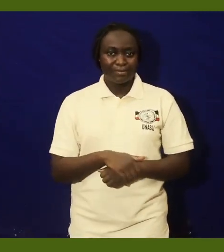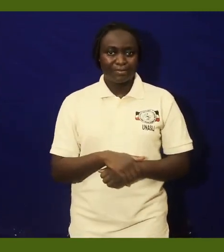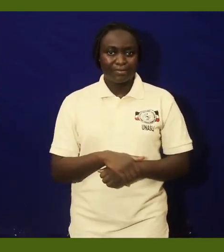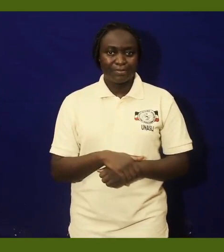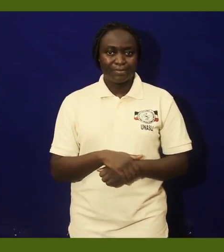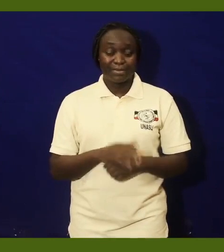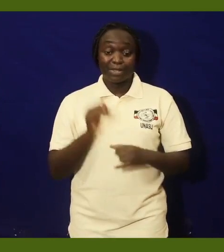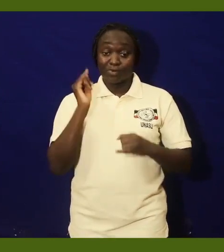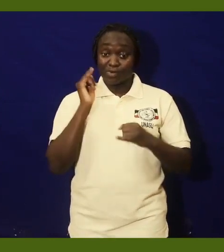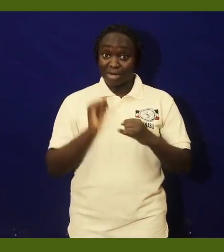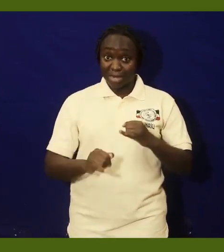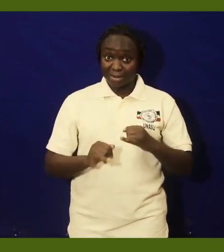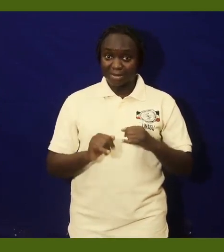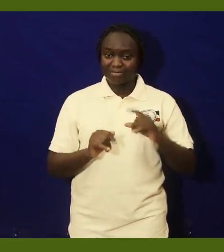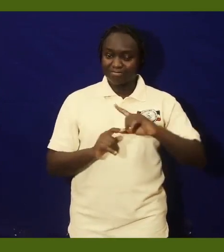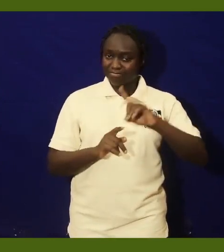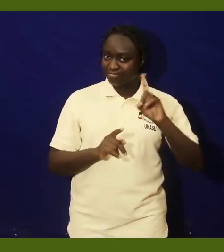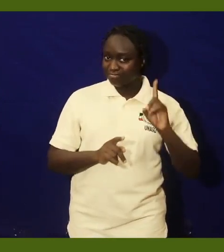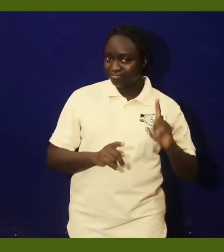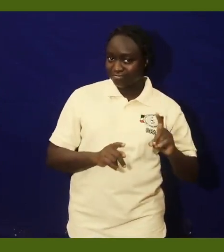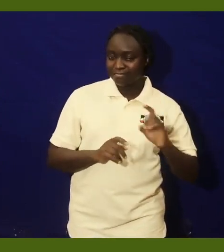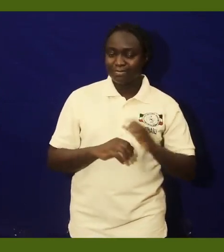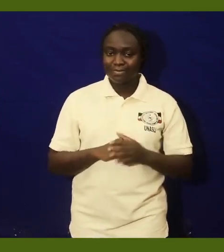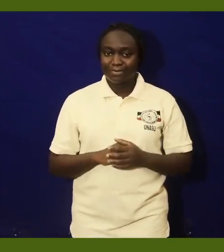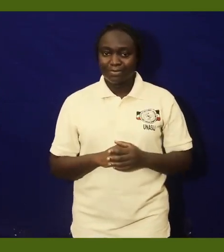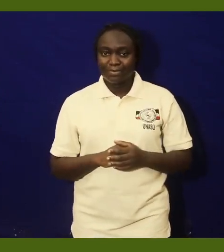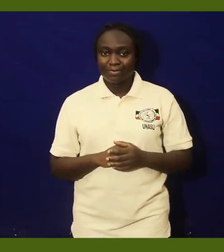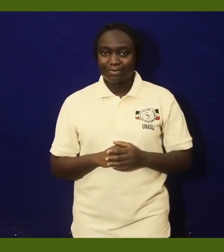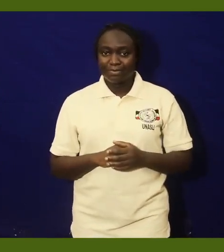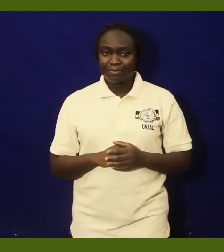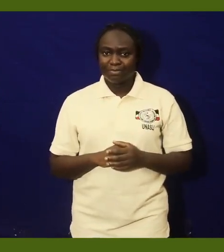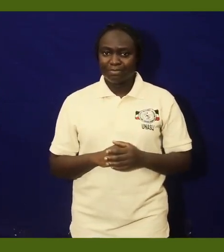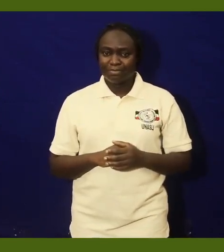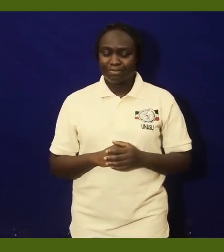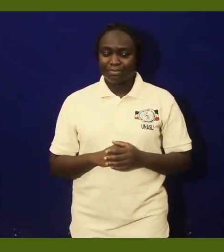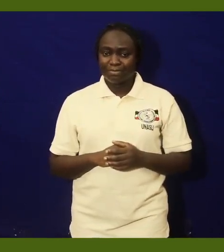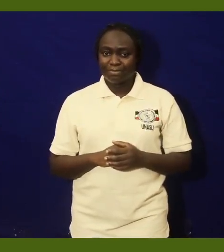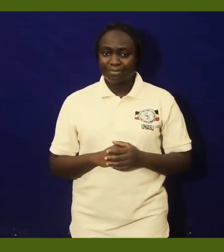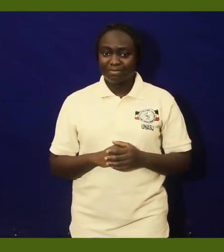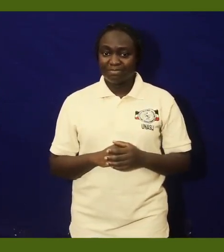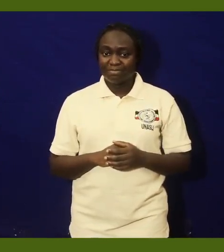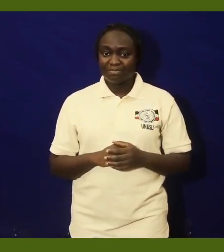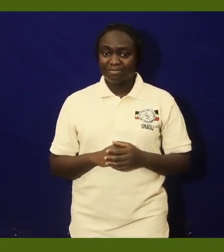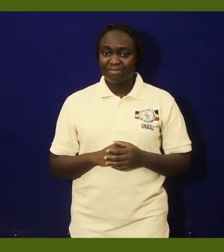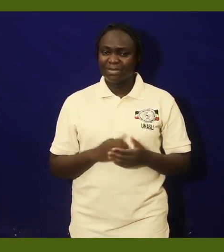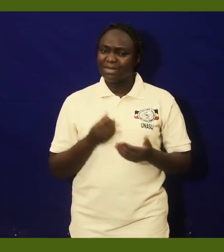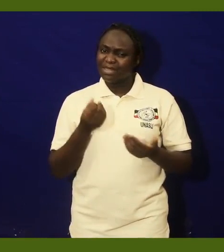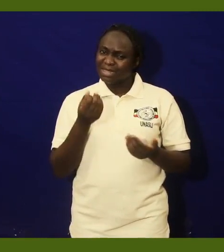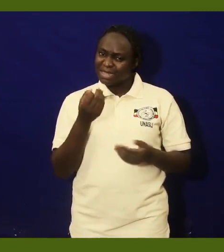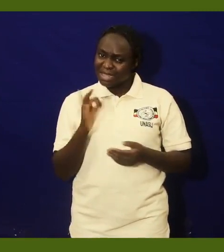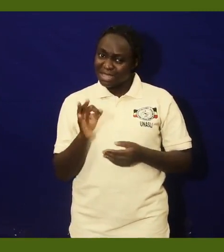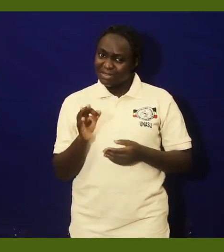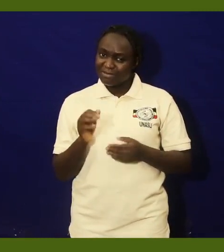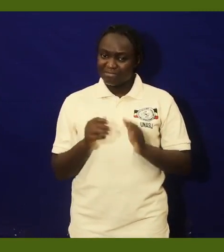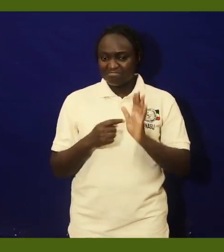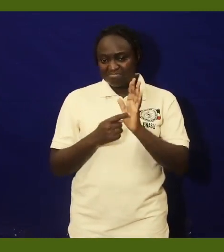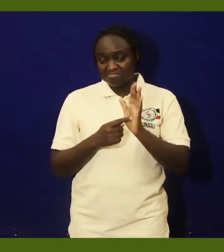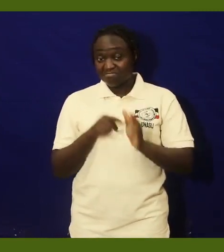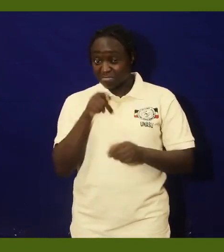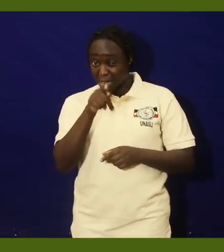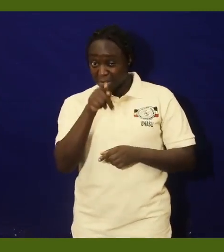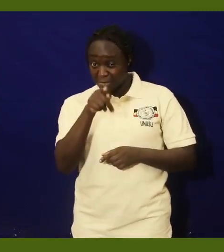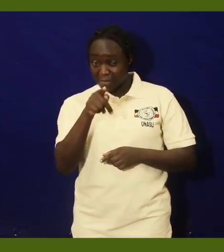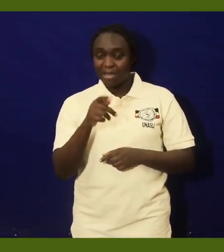The last question. If you were Akelo, what would you do